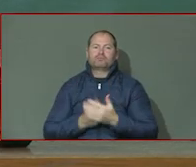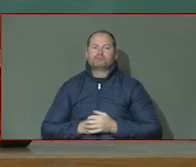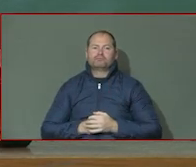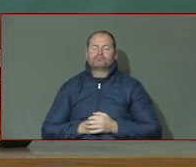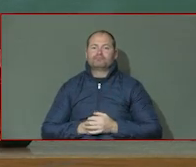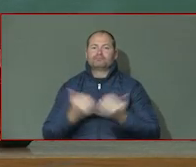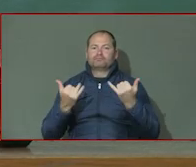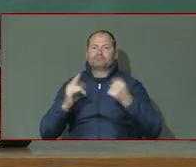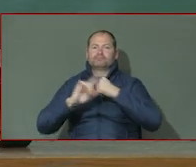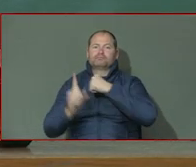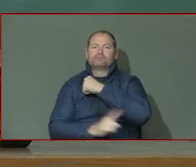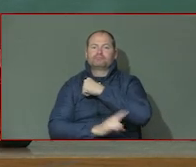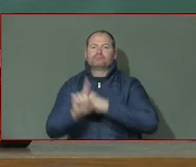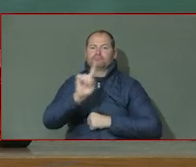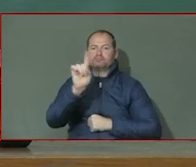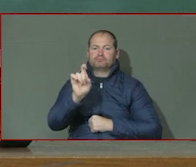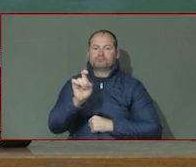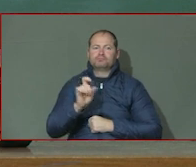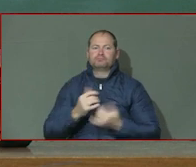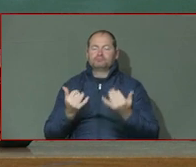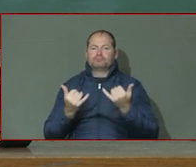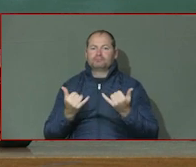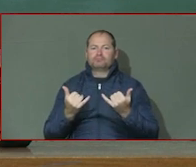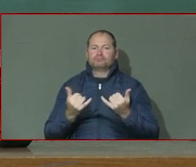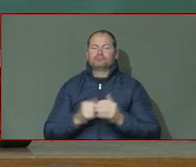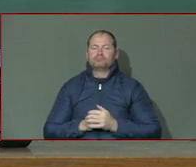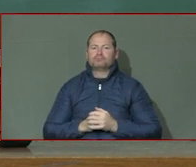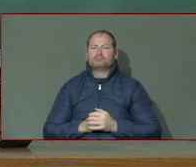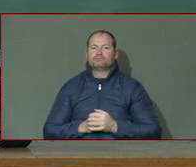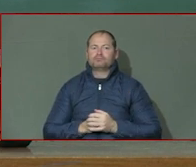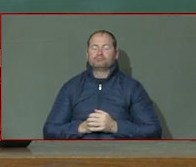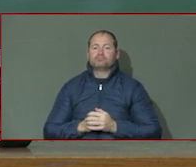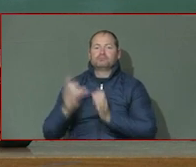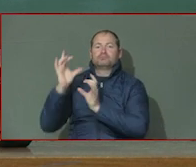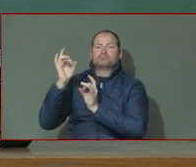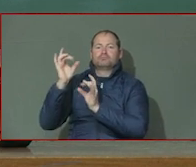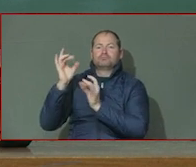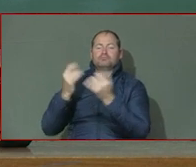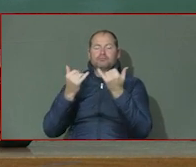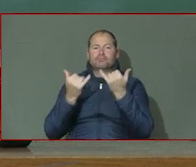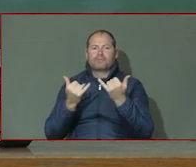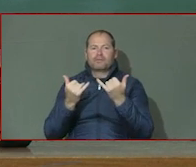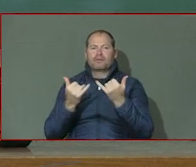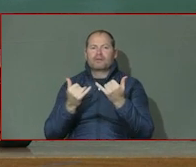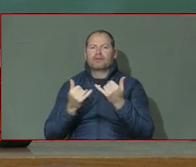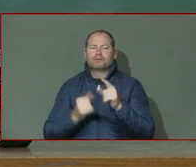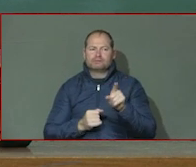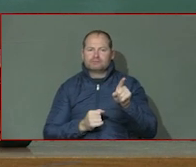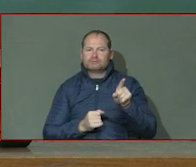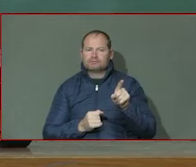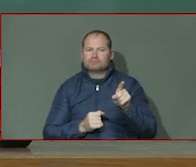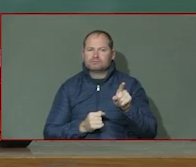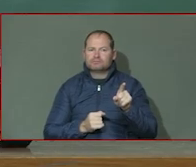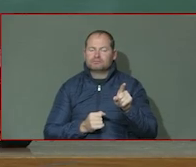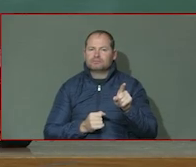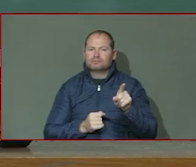the last question, apart from the points mentioned above, explain why Shadow will also look at the points below. Why will